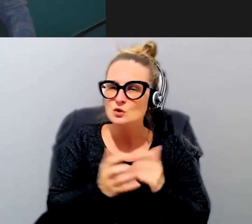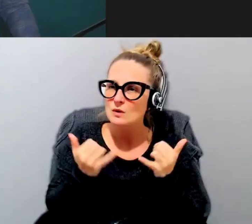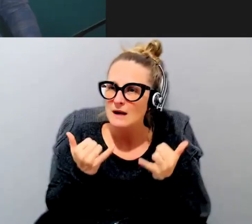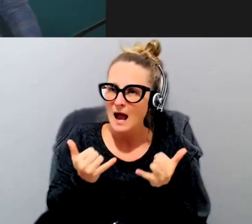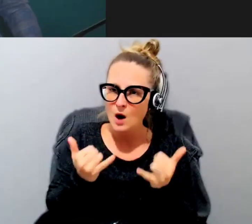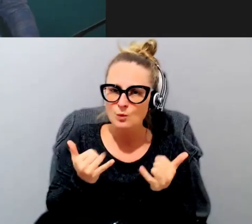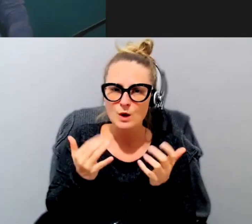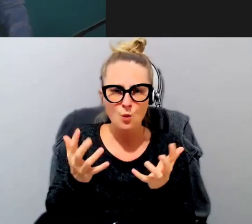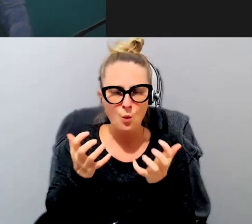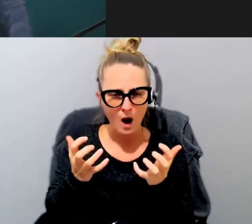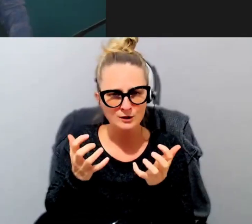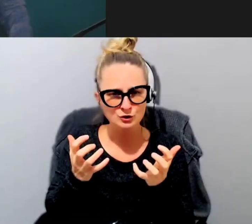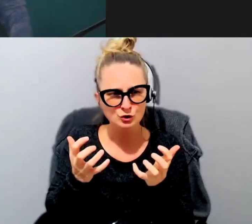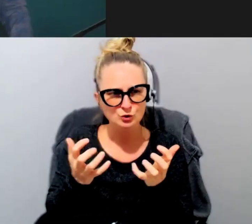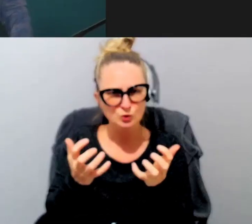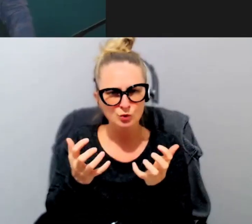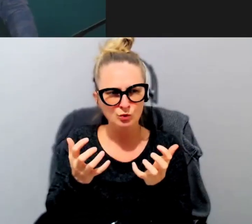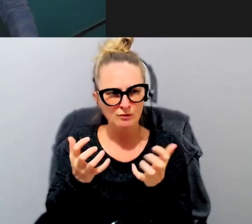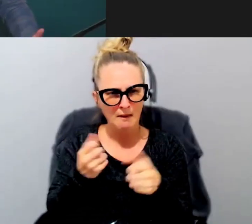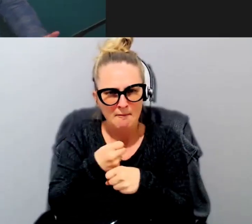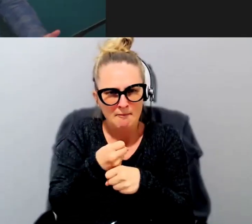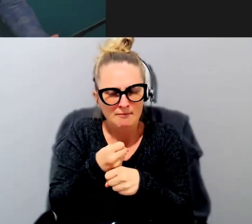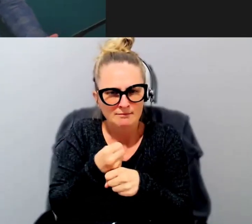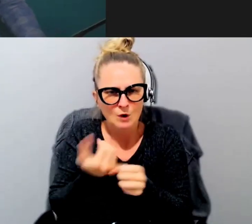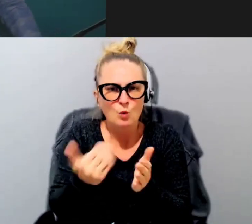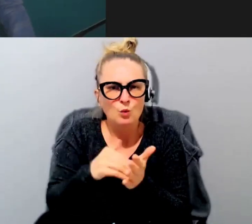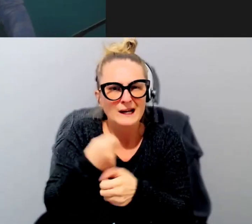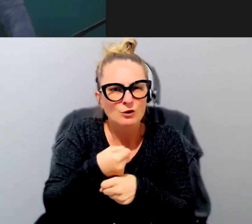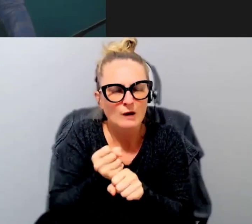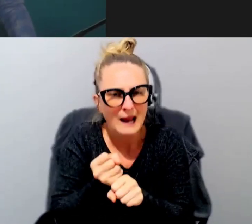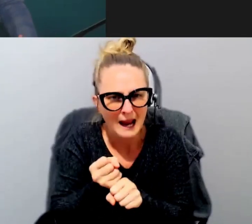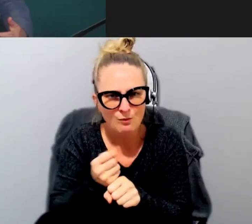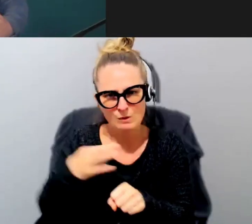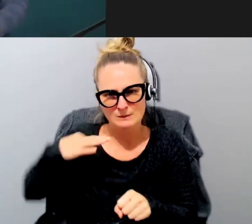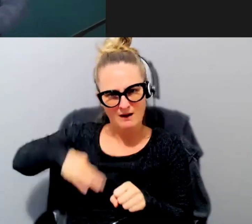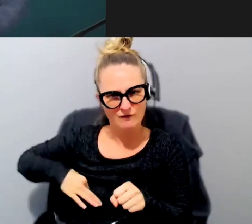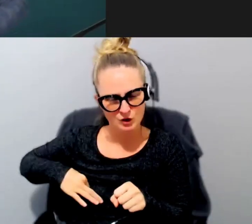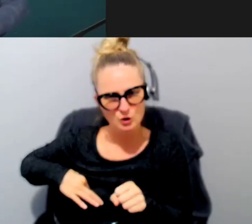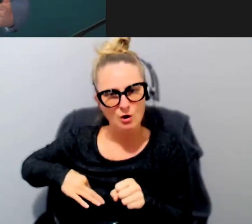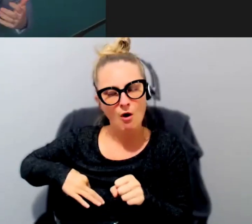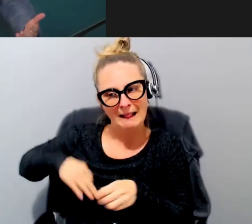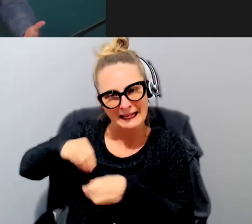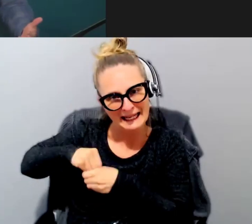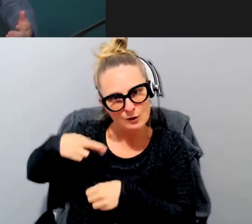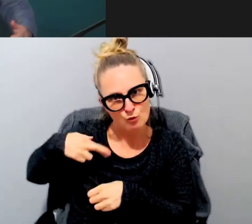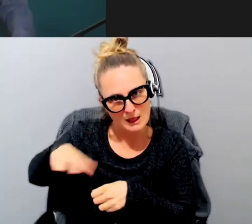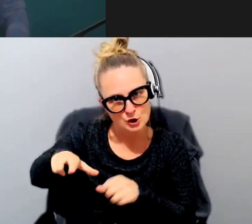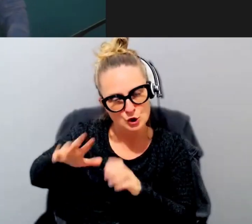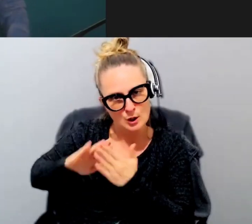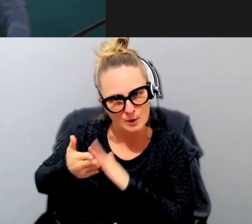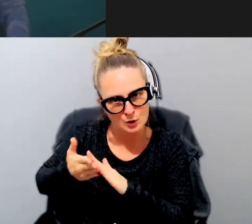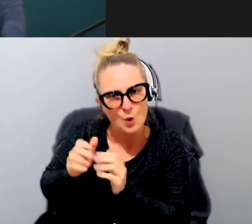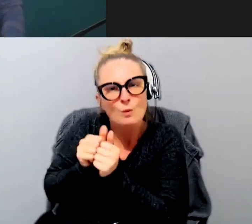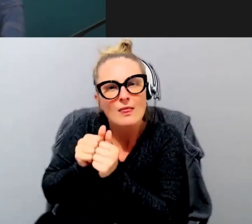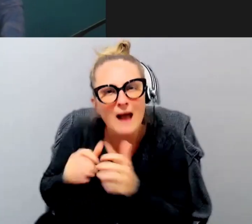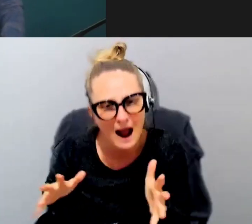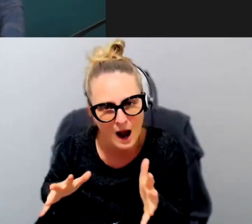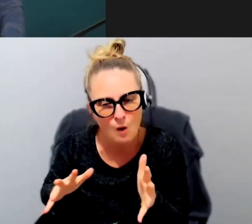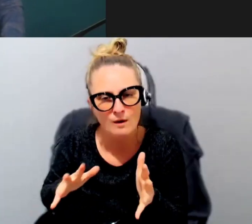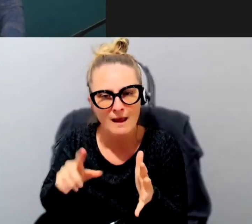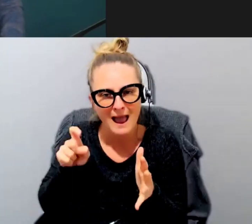is beneficial in religious communities without, again, having to say things that we don't